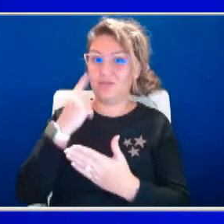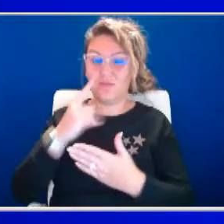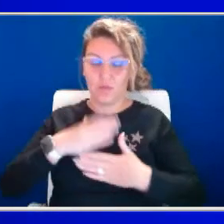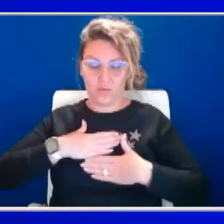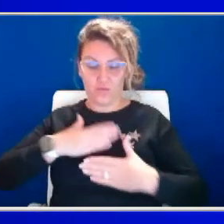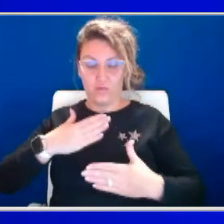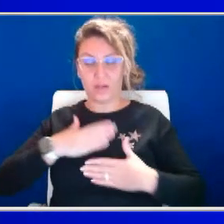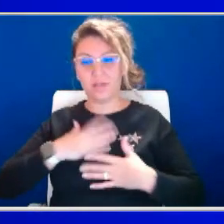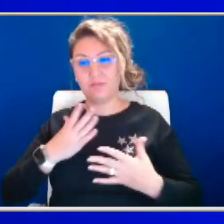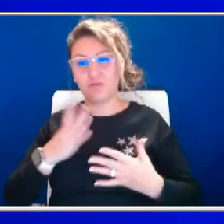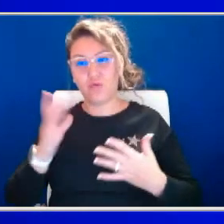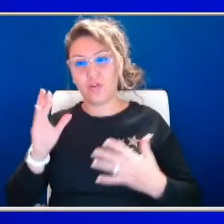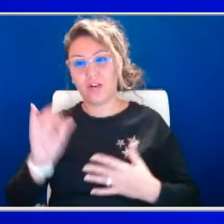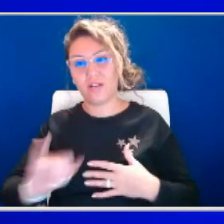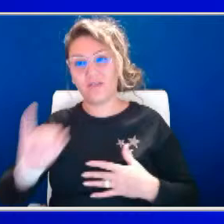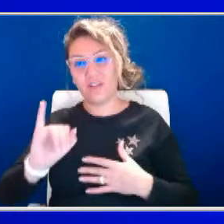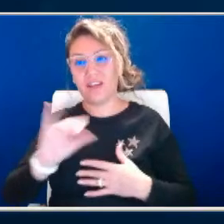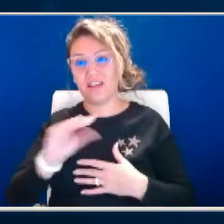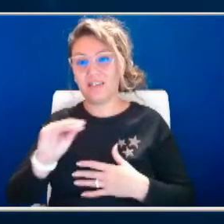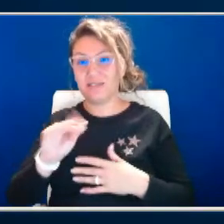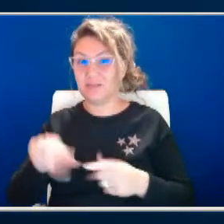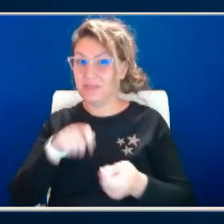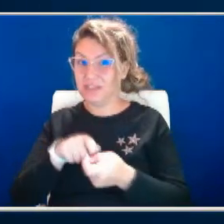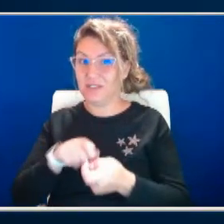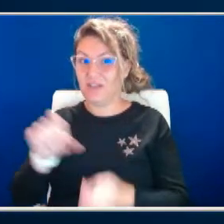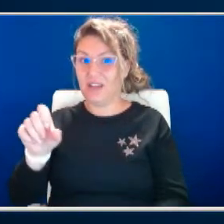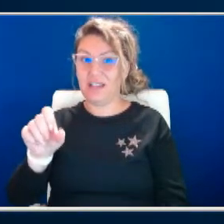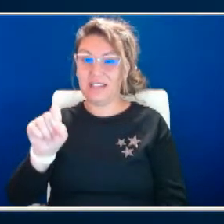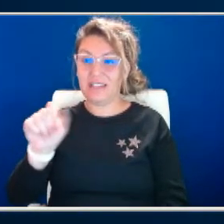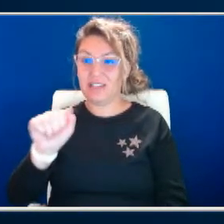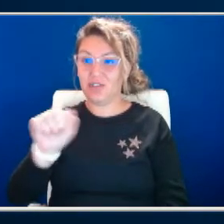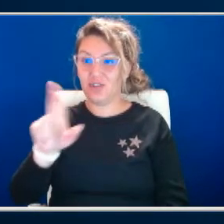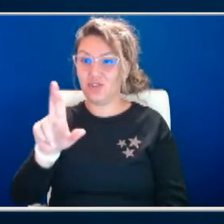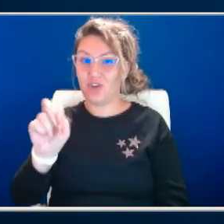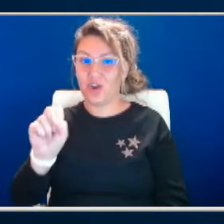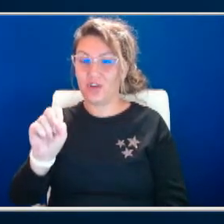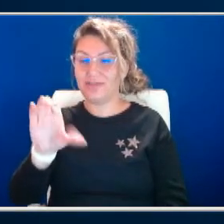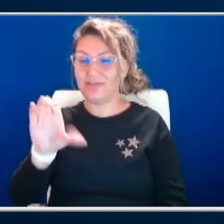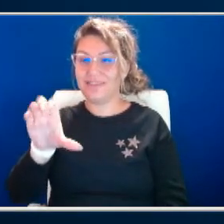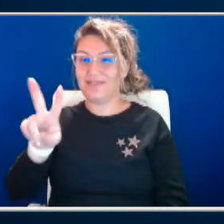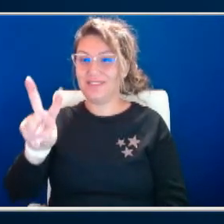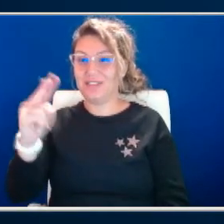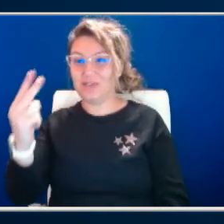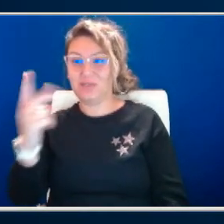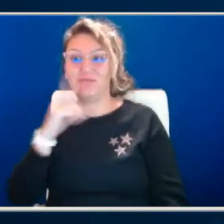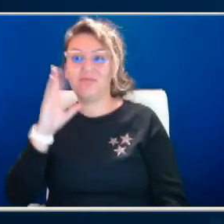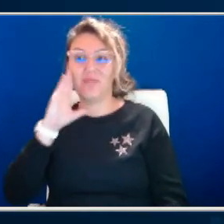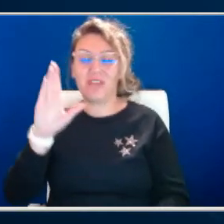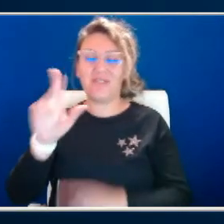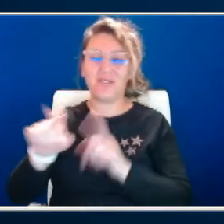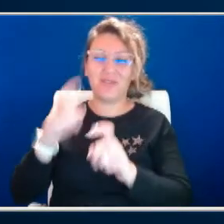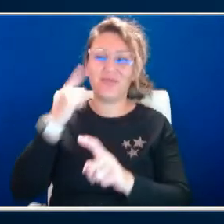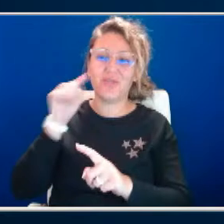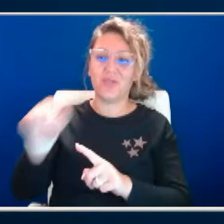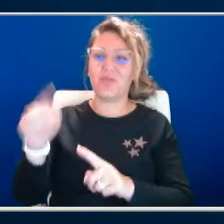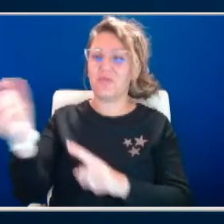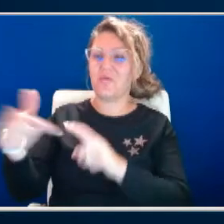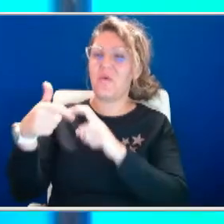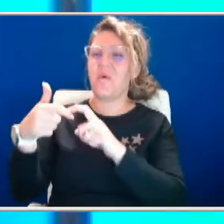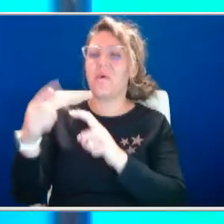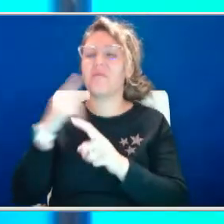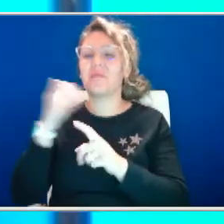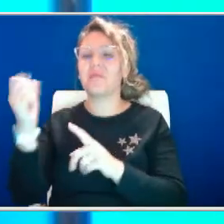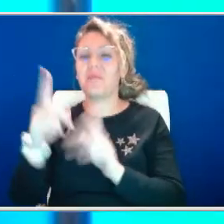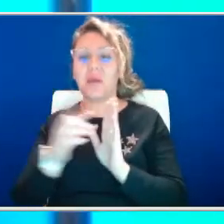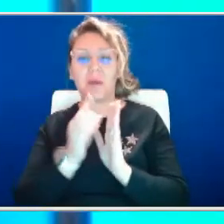and particularly SARS-CoV-2 as well. All right. Thanks for clearing that up. We've got some questions for you, so hang tight. We'll be back in just a moment. Do we have any